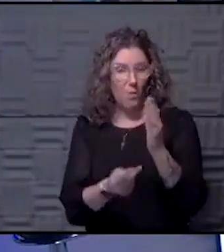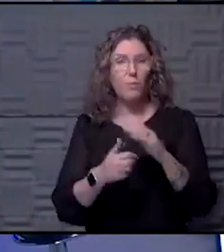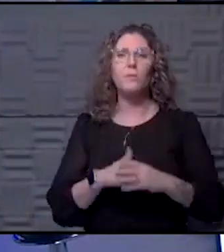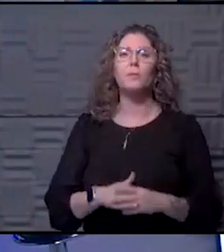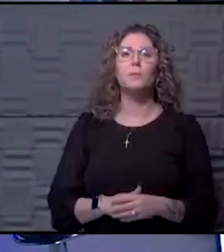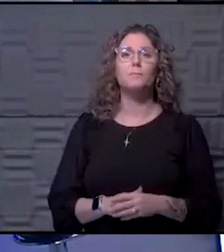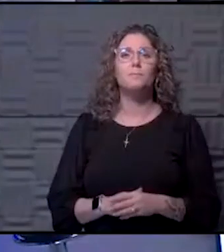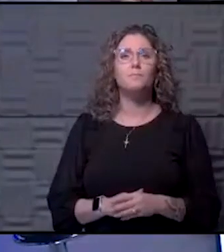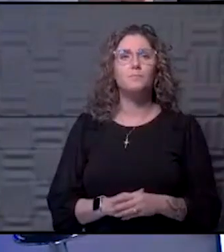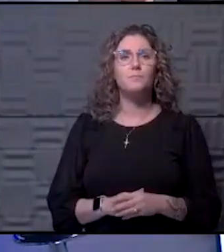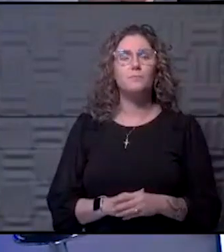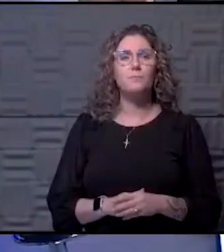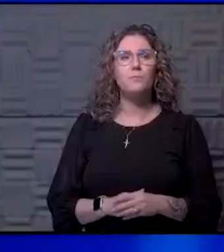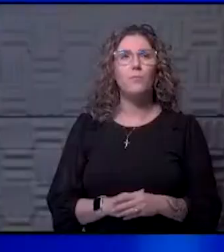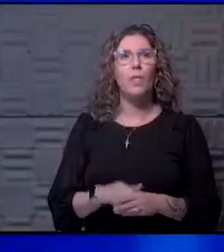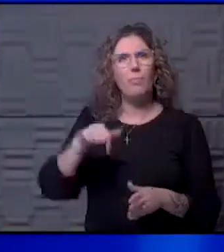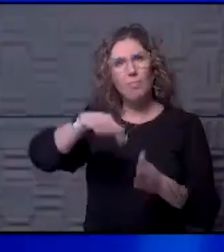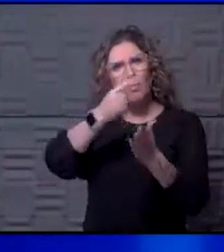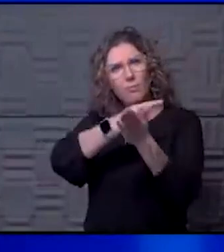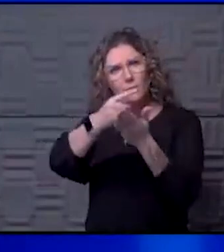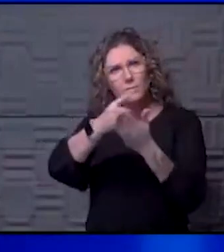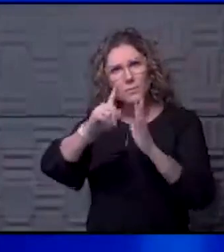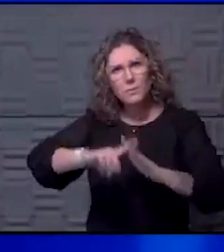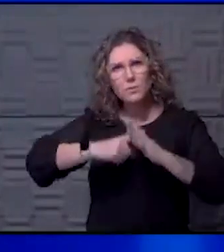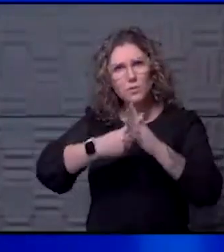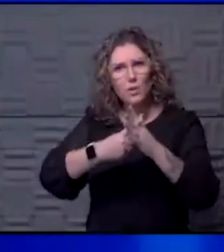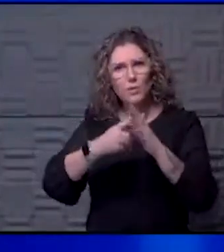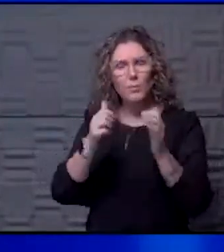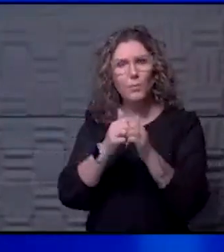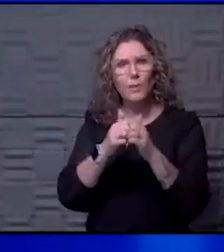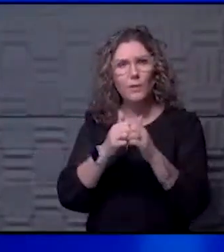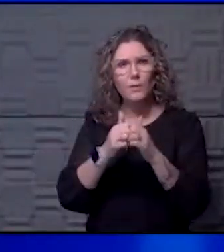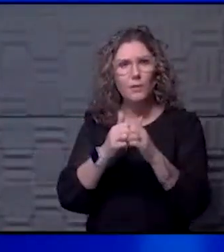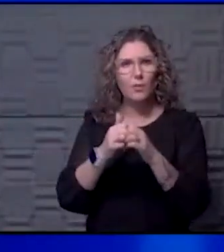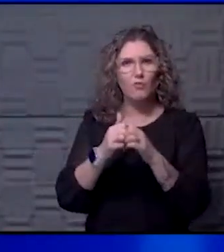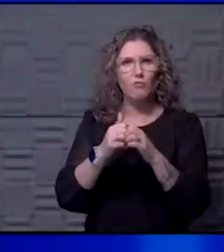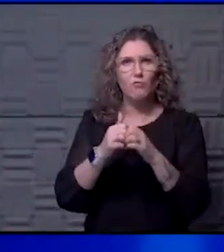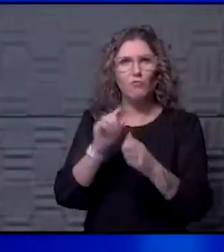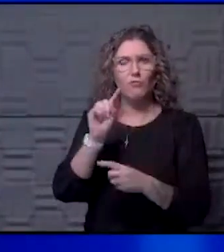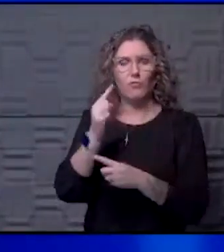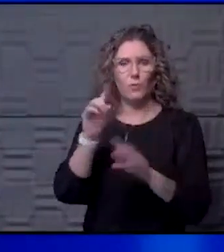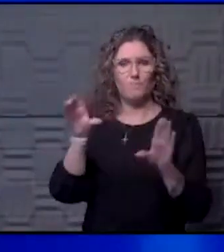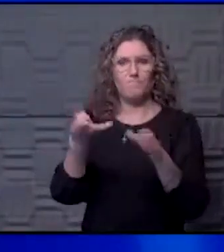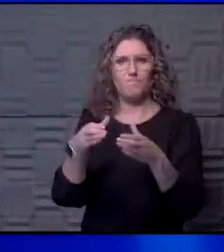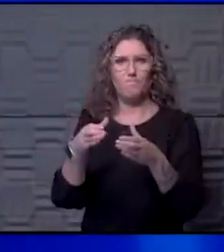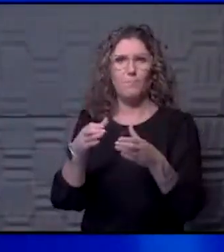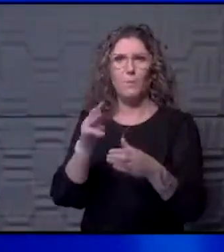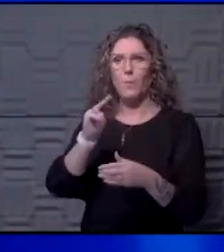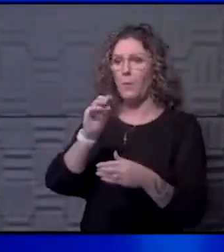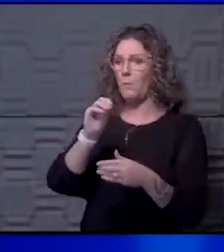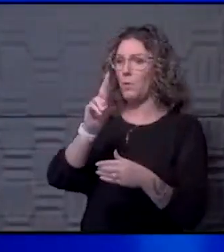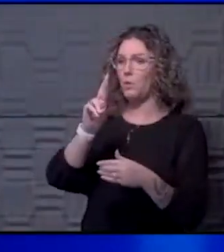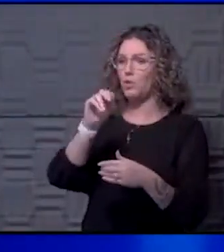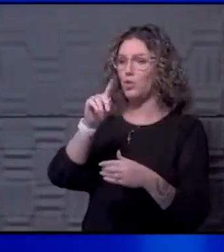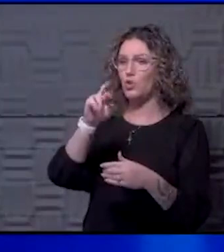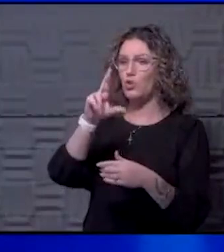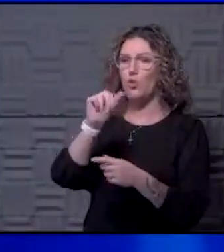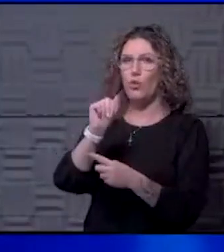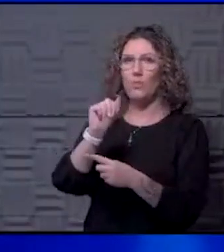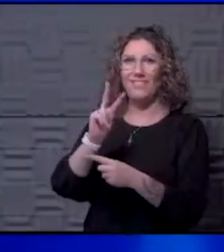had, or this week we start maybe with the first handful of our Moderna second